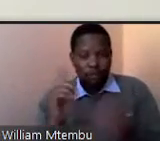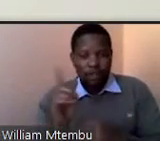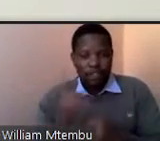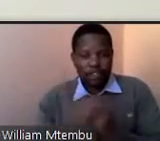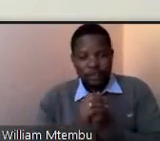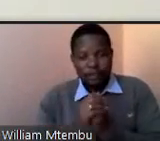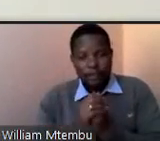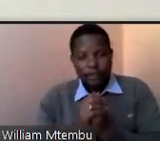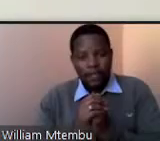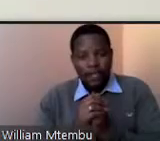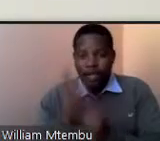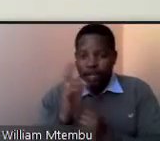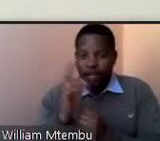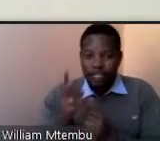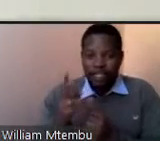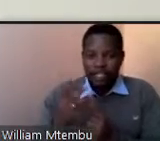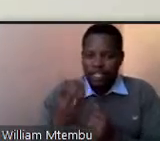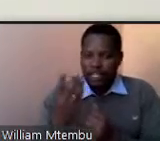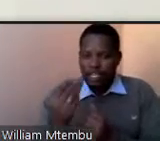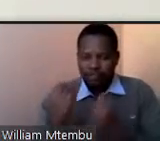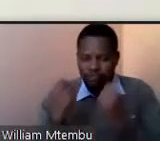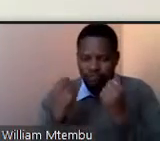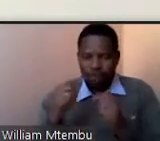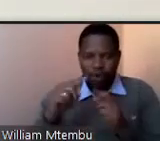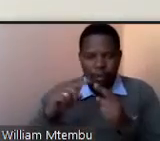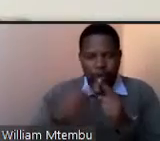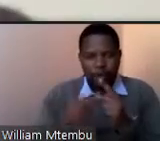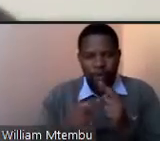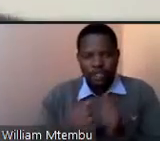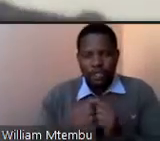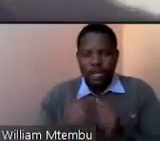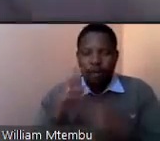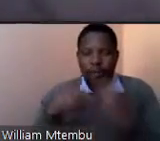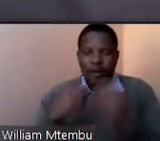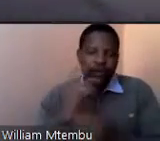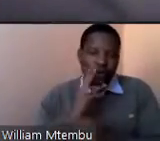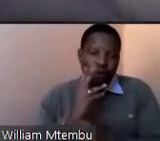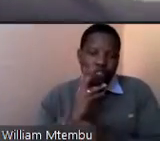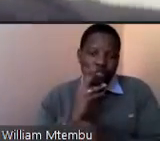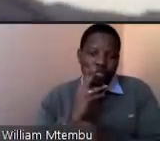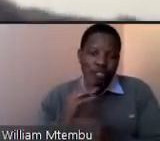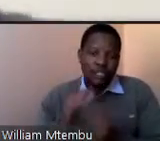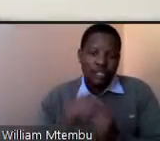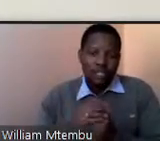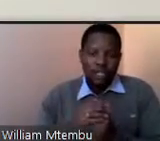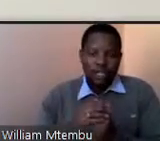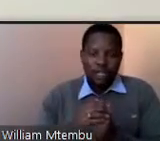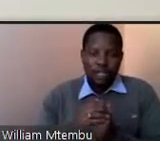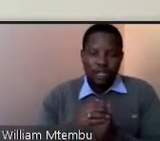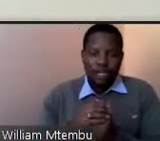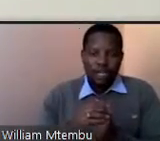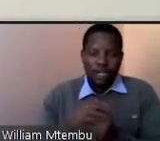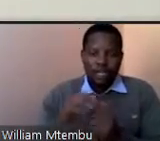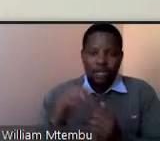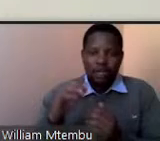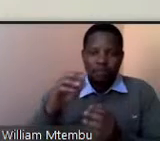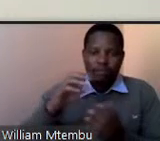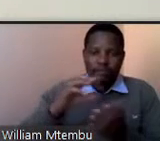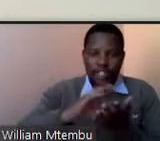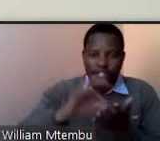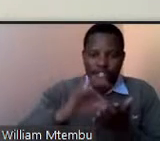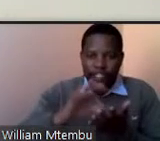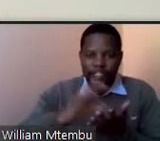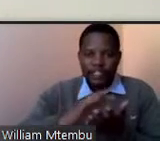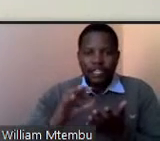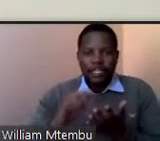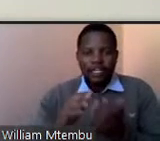Also, there was a strong point on water purification and making sure that